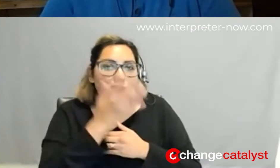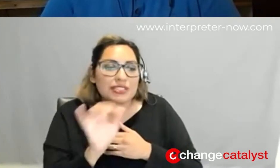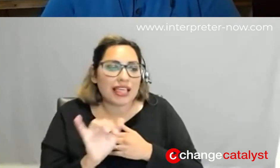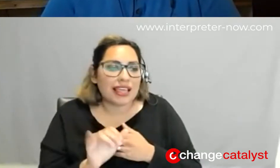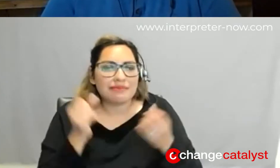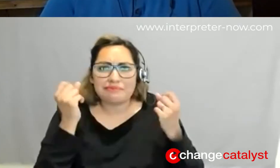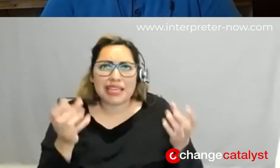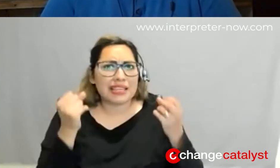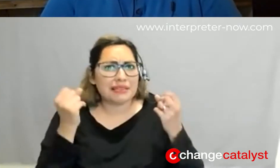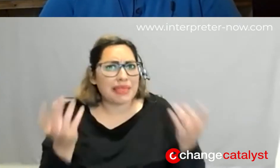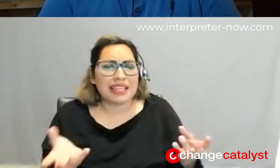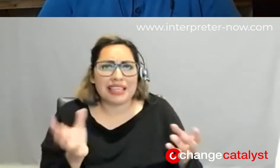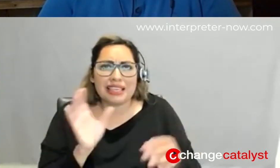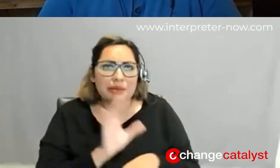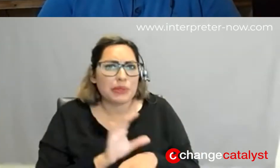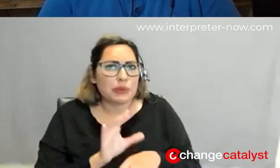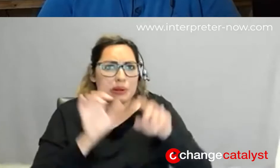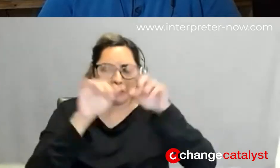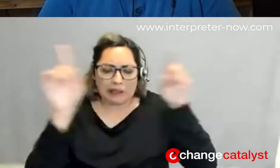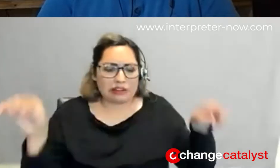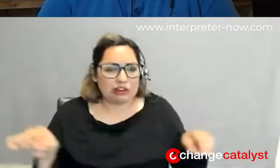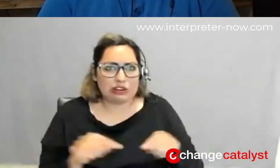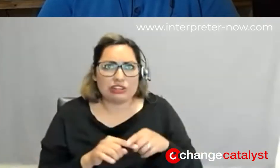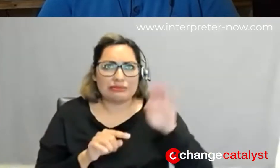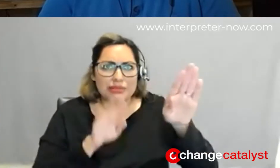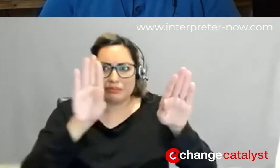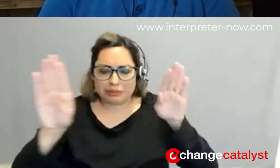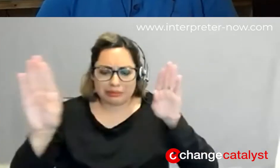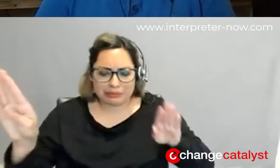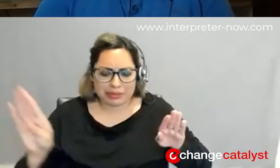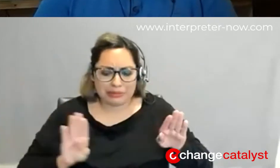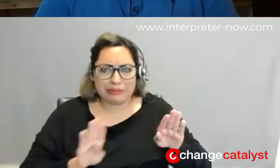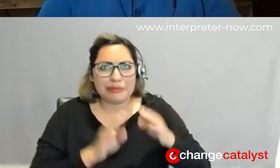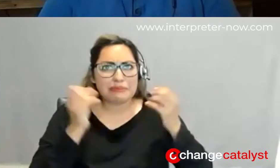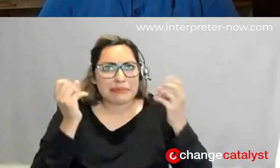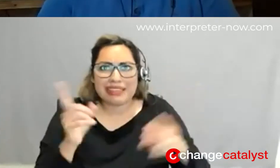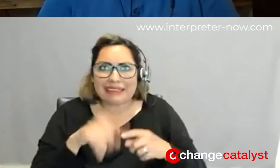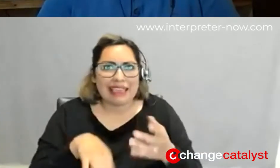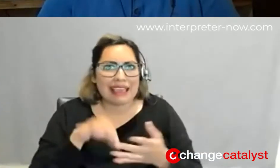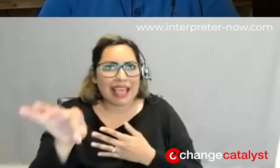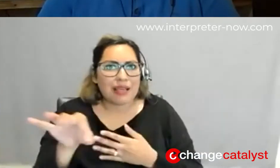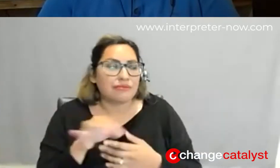many monitors to count. As a good engineer should. As a good engineer should.